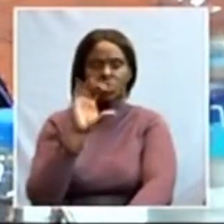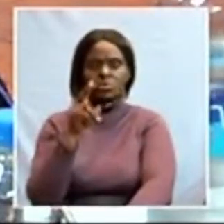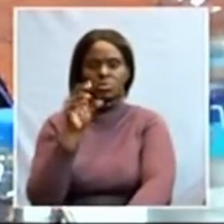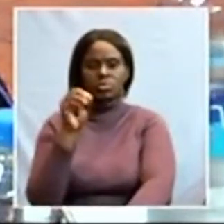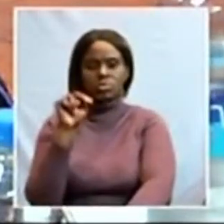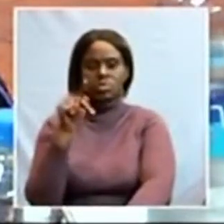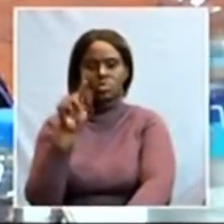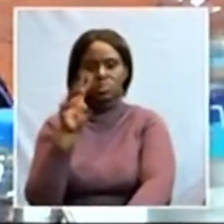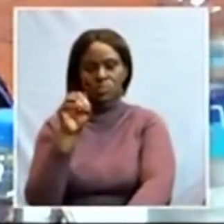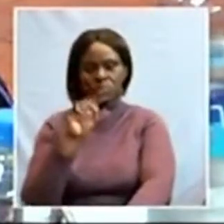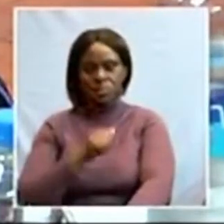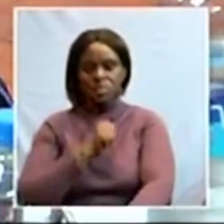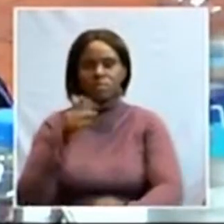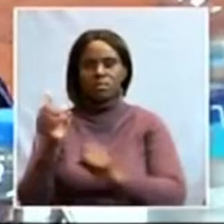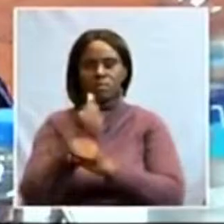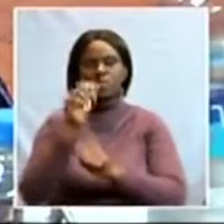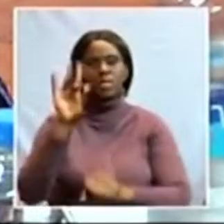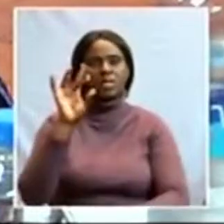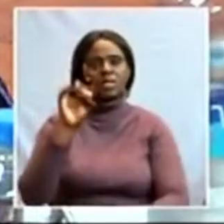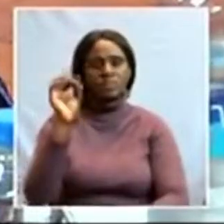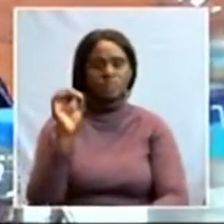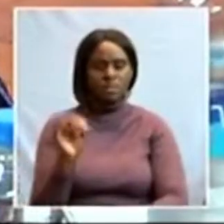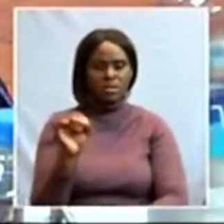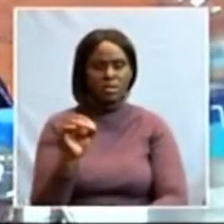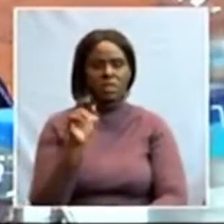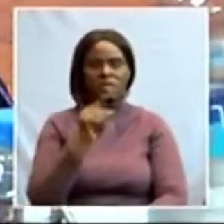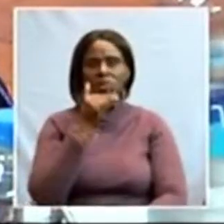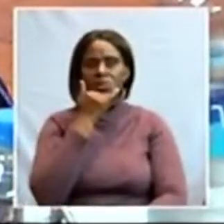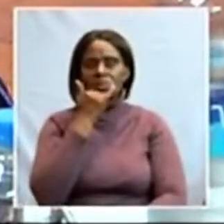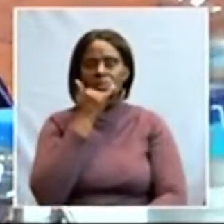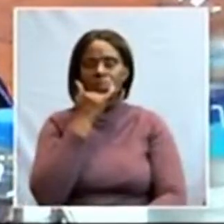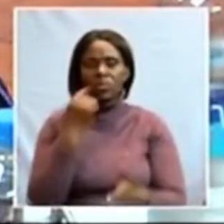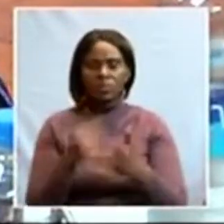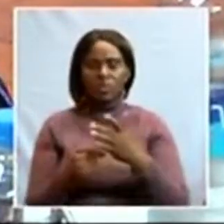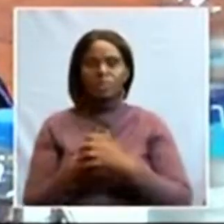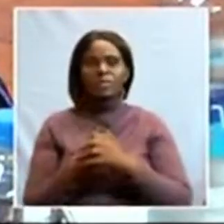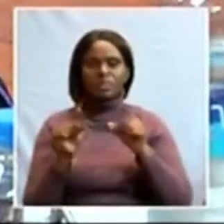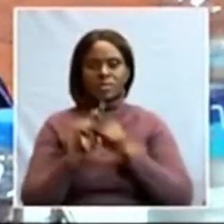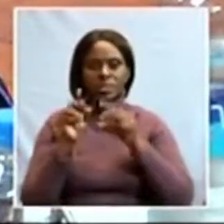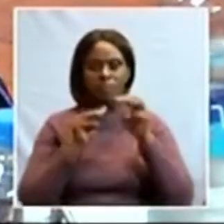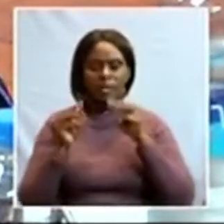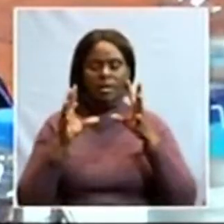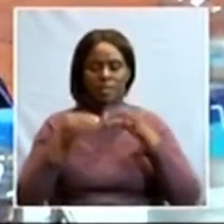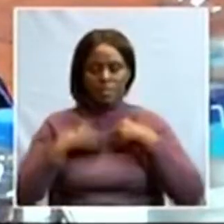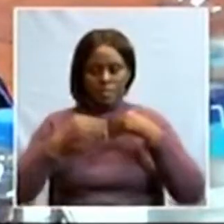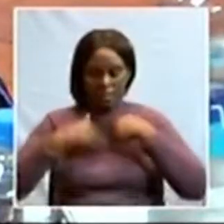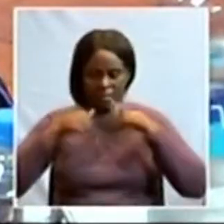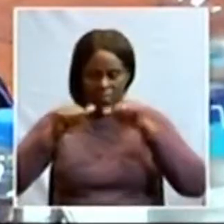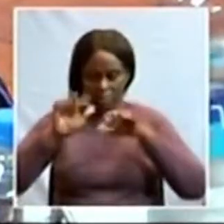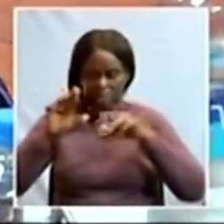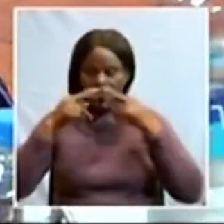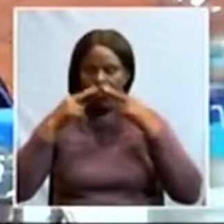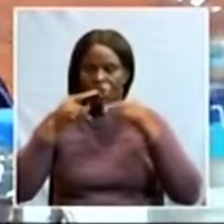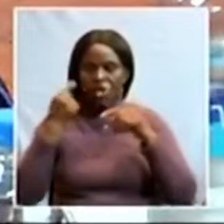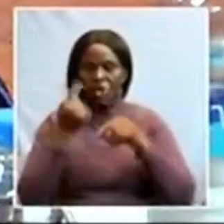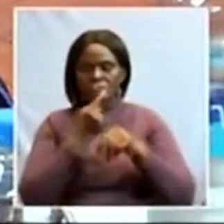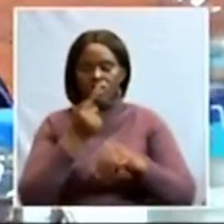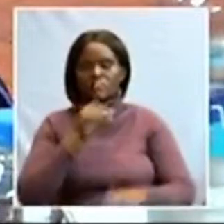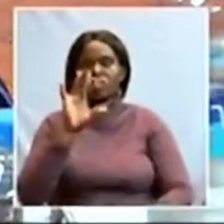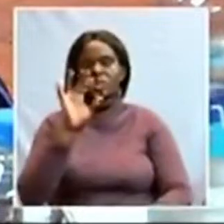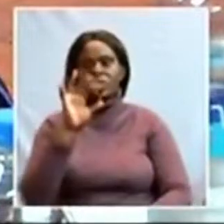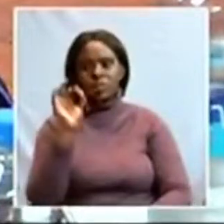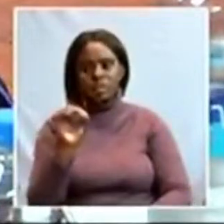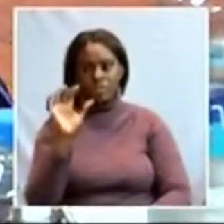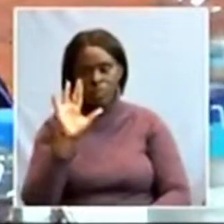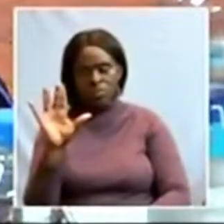On this one we scored 80%. Cause of query, management acknowledges the auditor's finding that only 80% of the